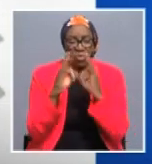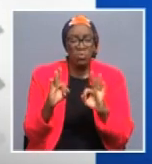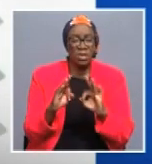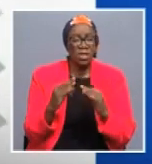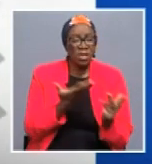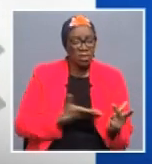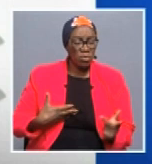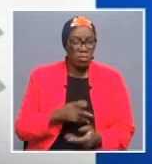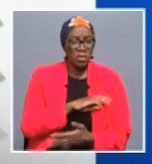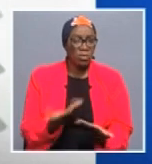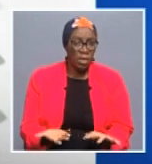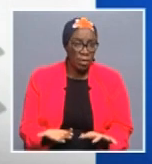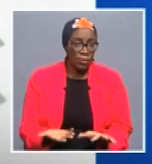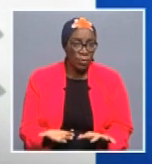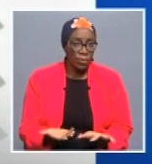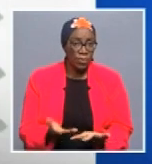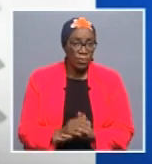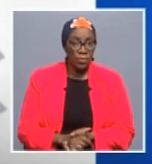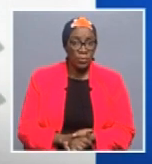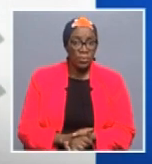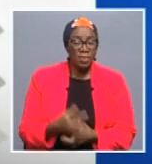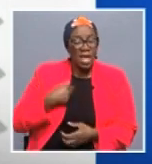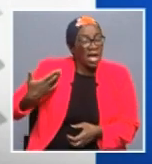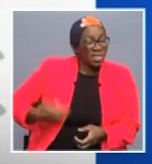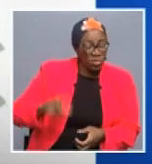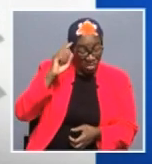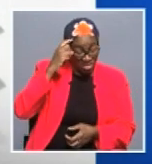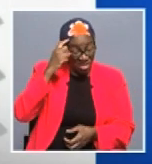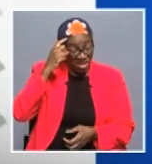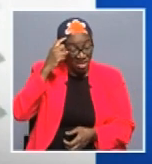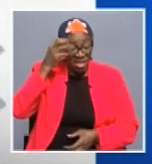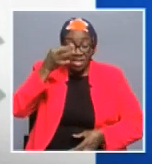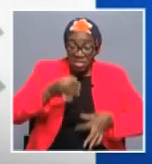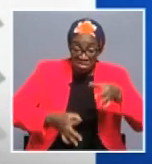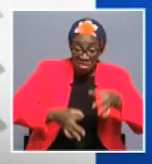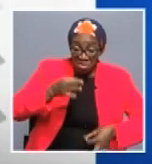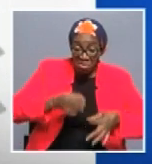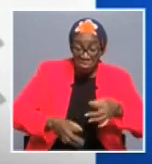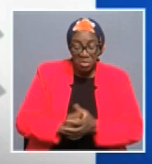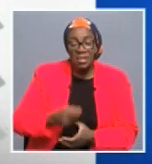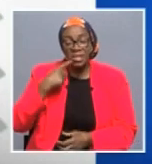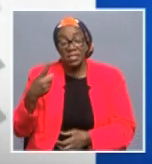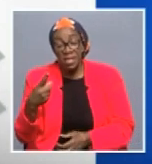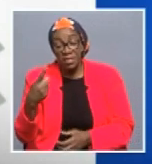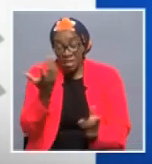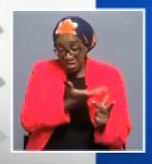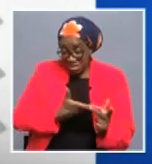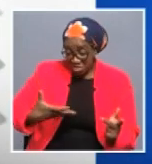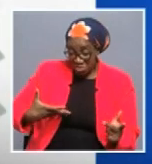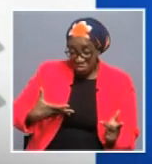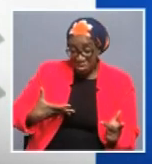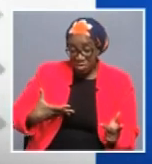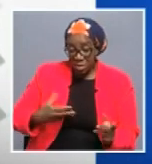I don't think it is the court that said that the accused was unlawfully